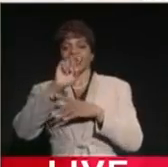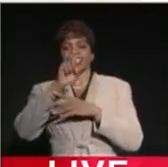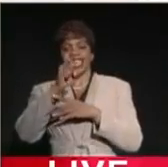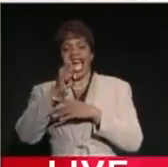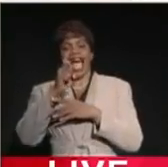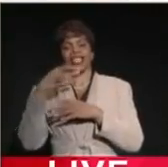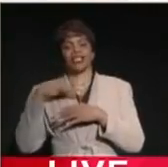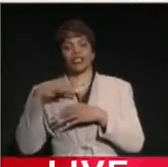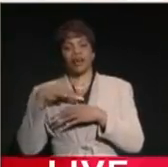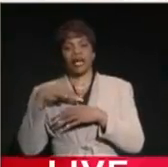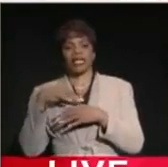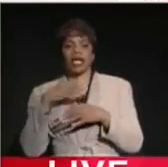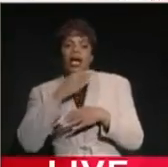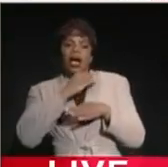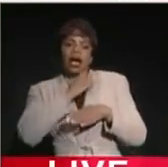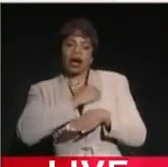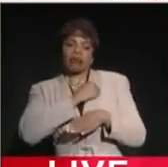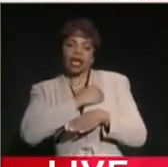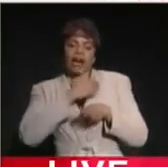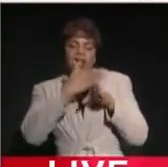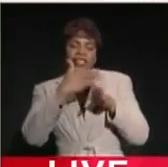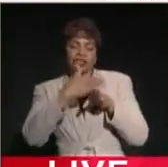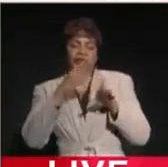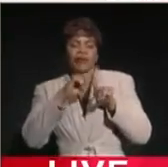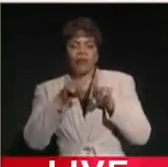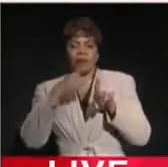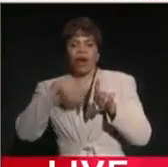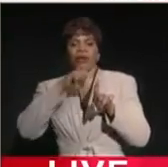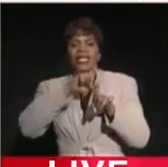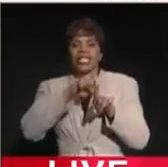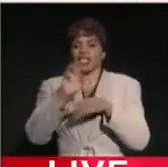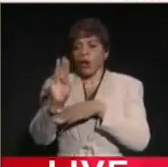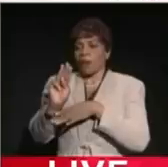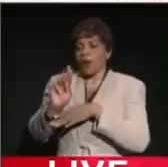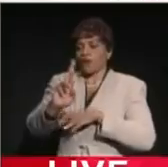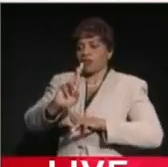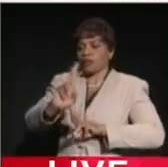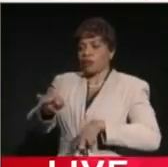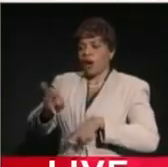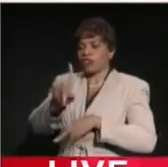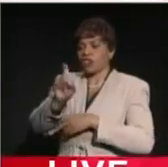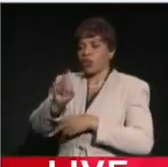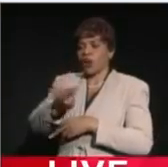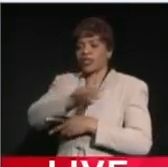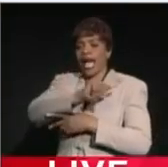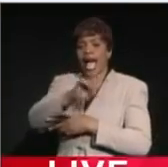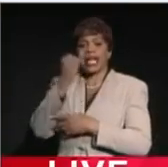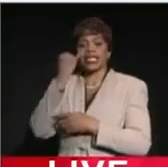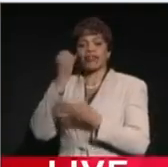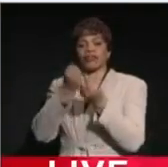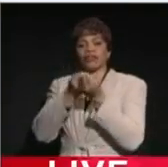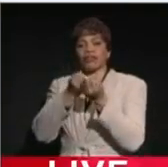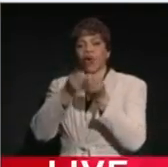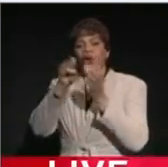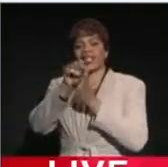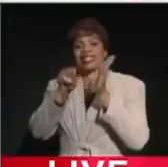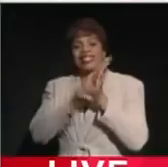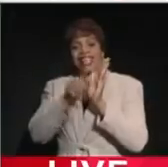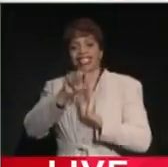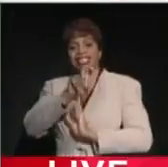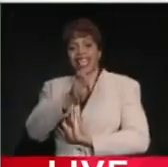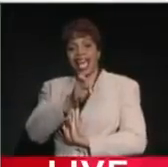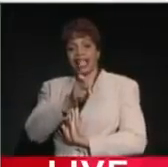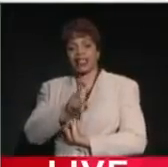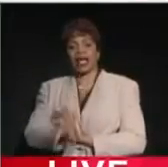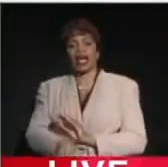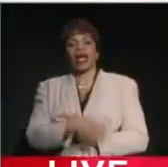would not be surviving. Right, I just have to interrupt you right there because we do need to get to Mr. Murphy on this question. Would you support a state tax rebate? Yeah, you have to. I think the first line of the